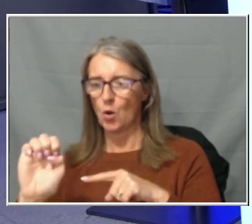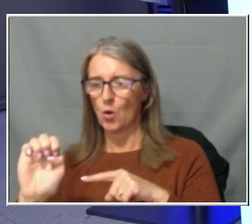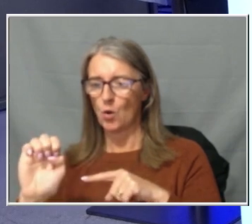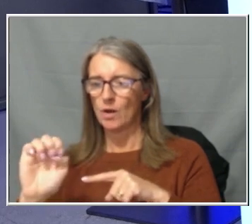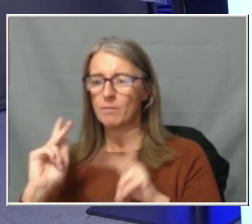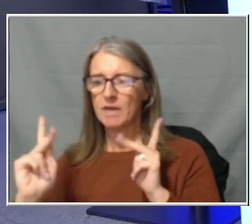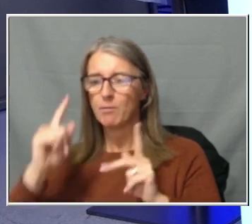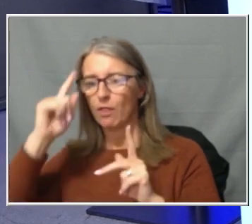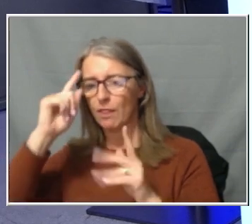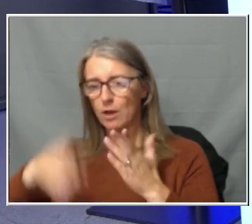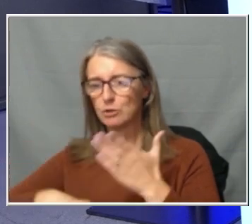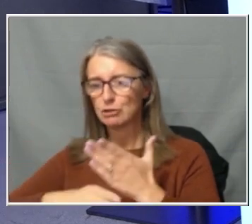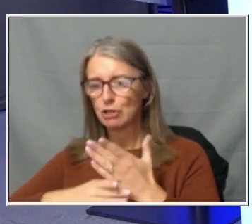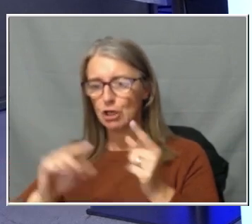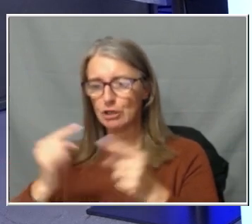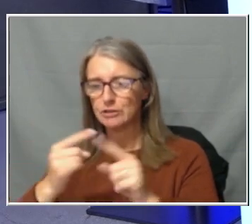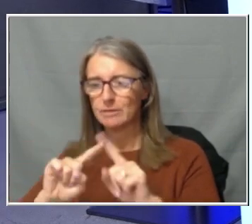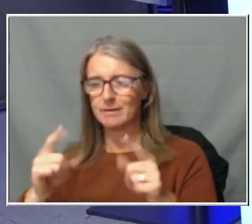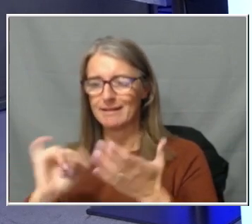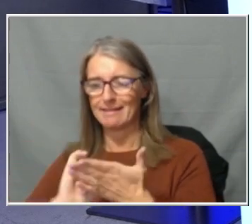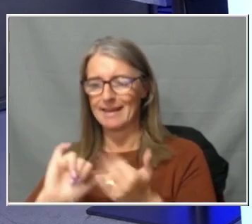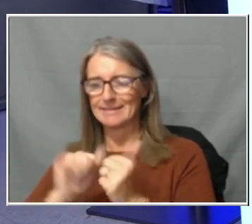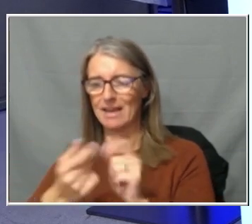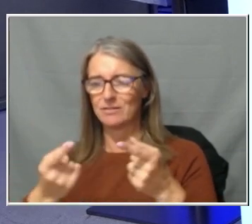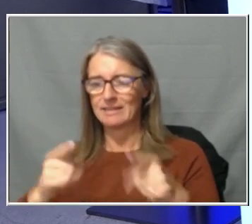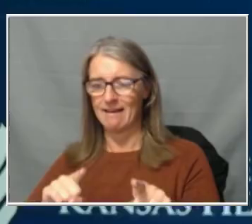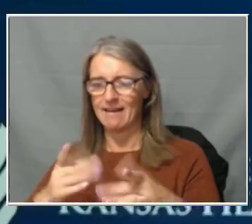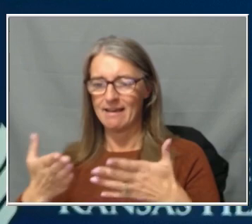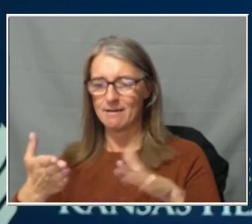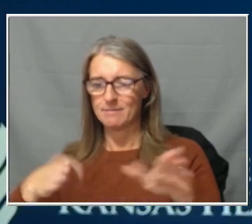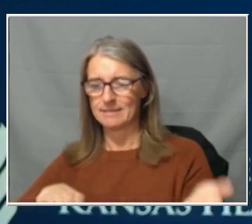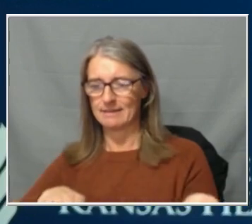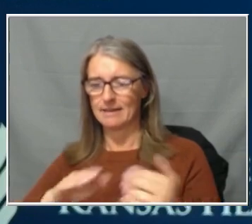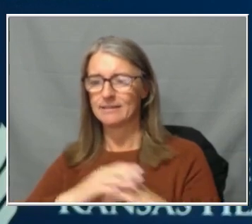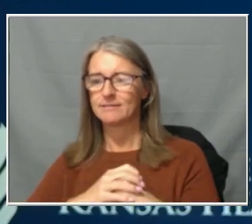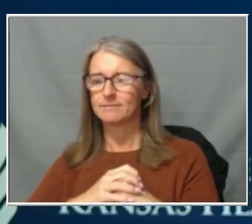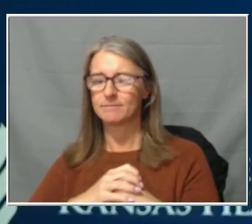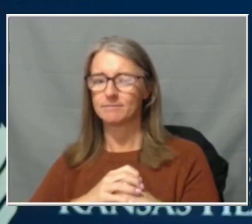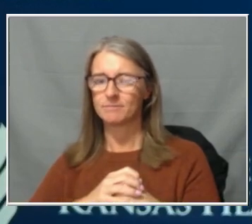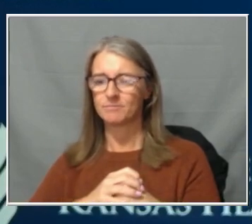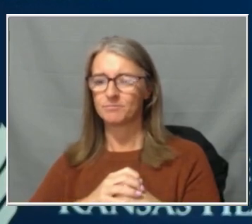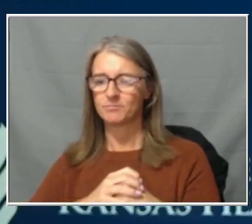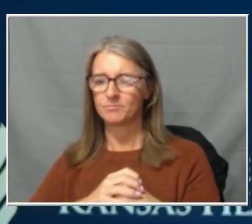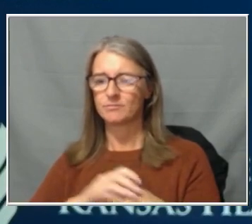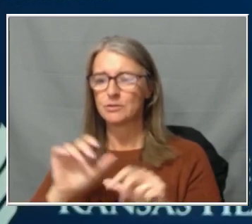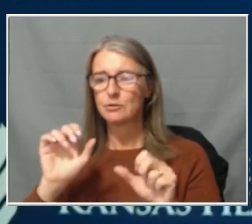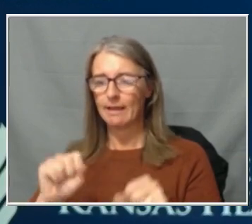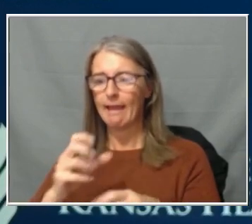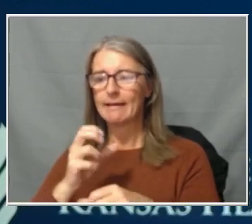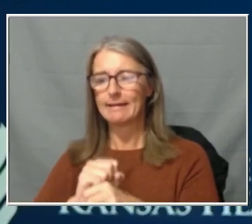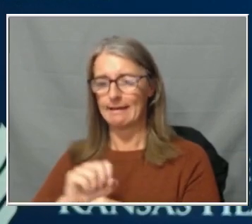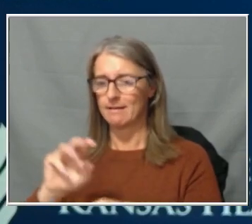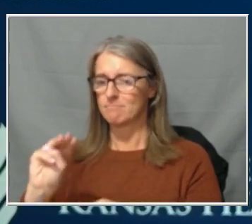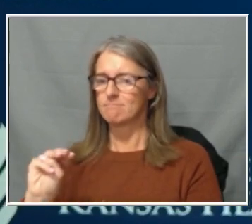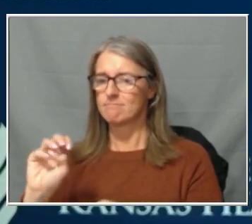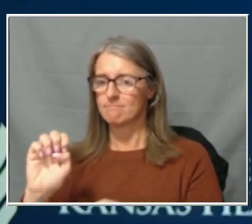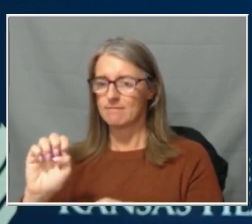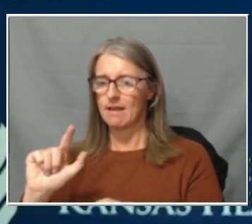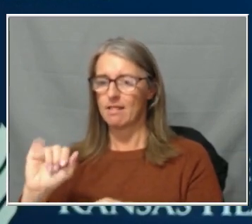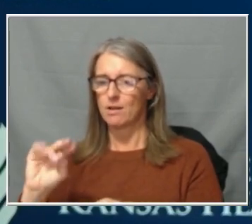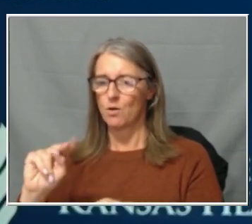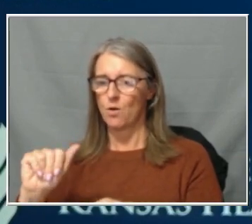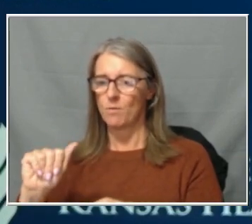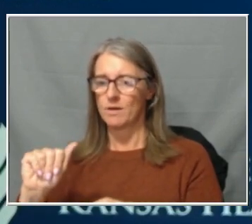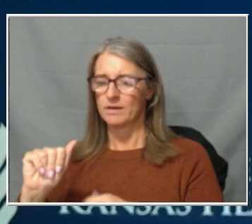of color, the conventional wisdom, so to speak, was you can't get melanoma, and that's not right. It's just the incidence is